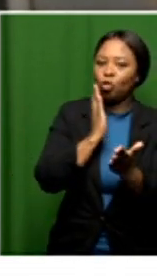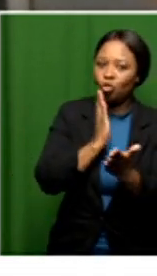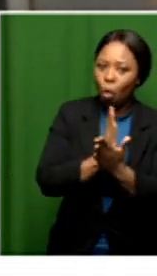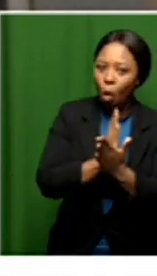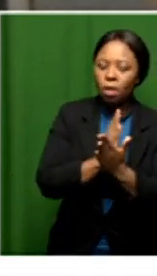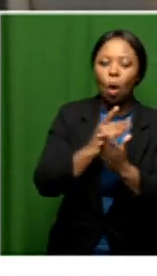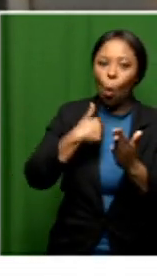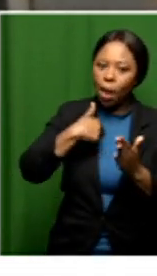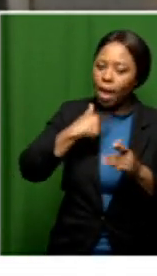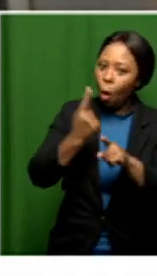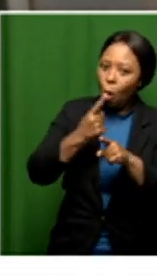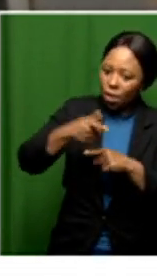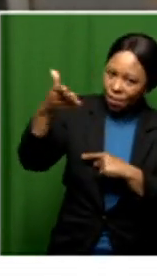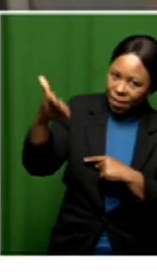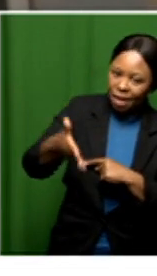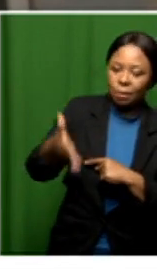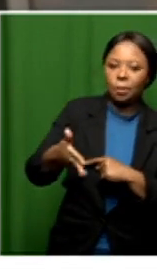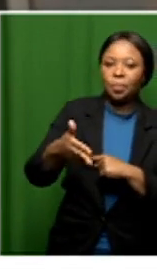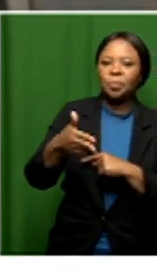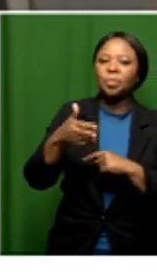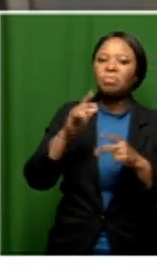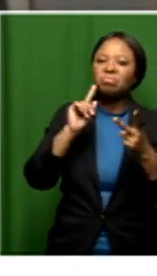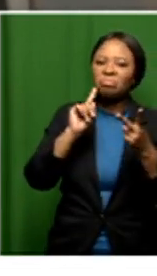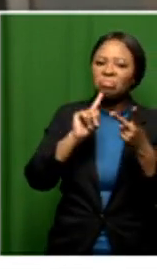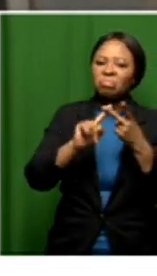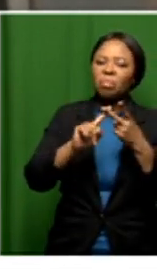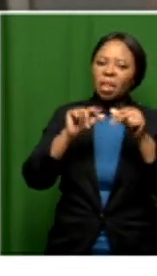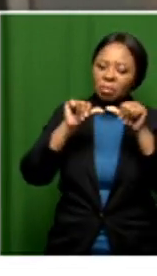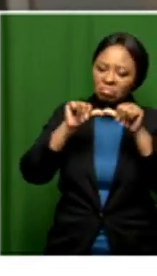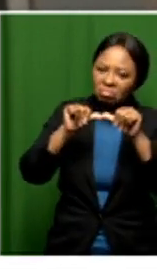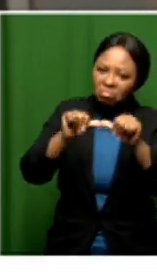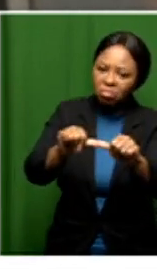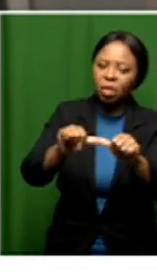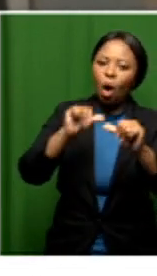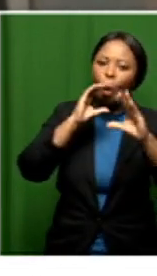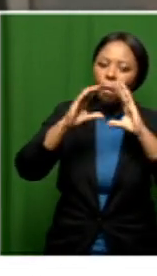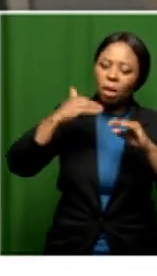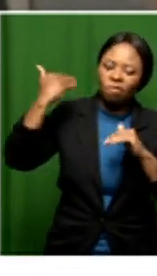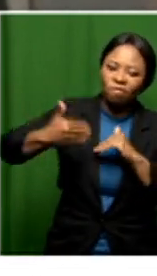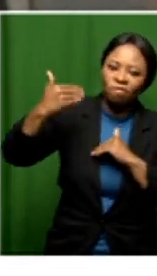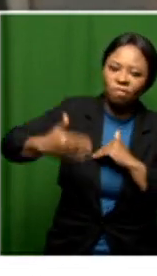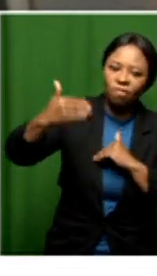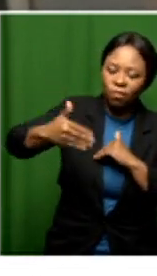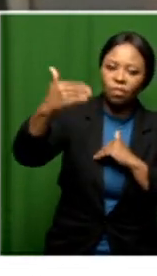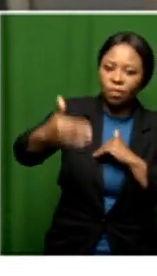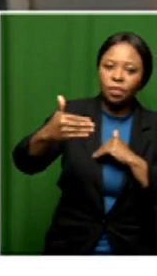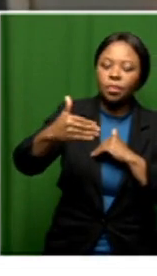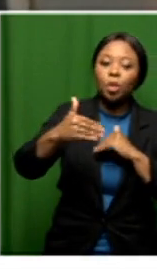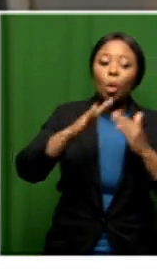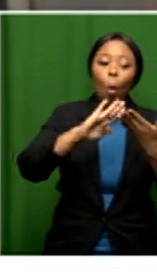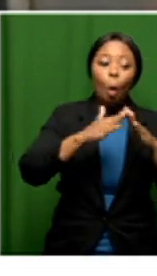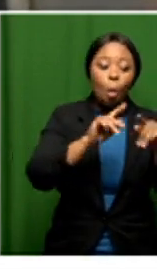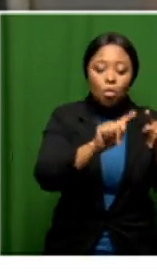ever present, we are consistently and constantly communicating with all manner of